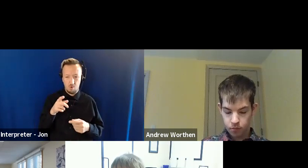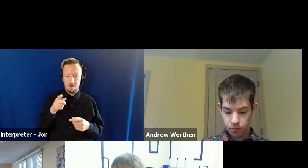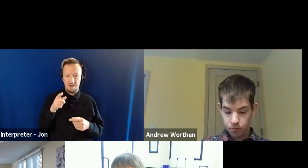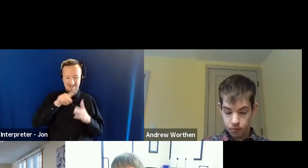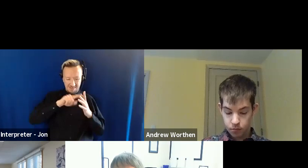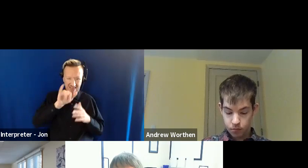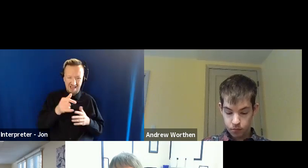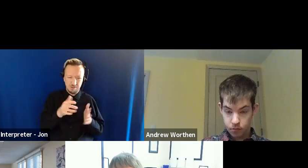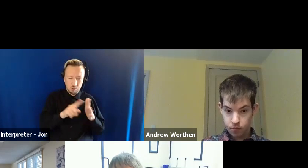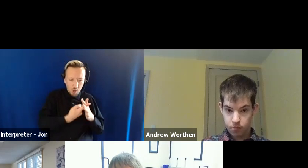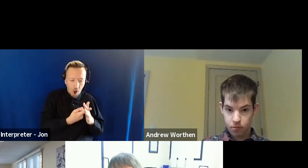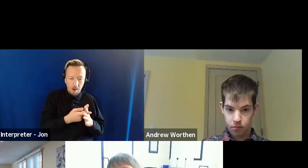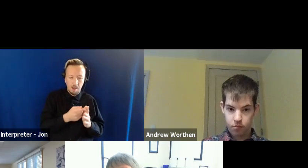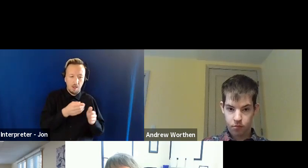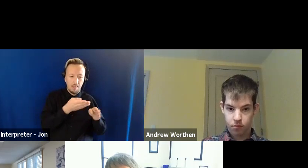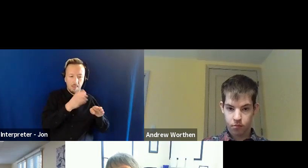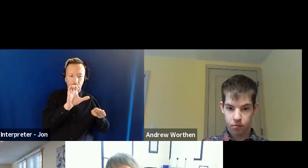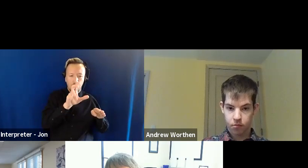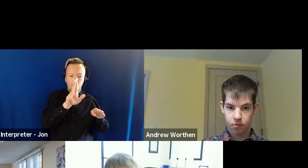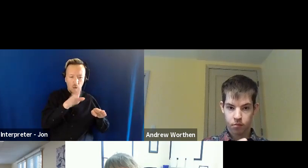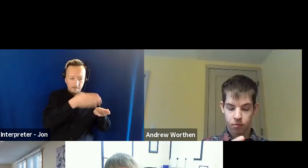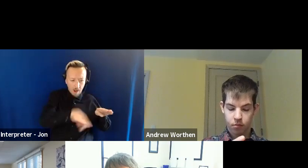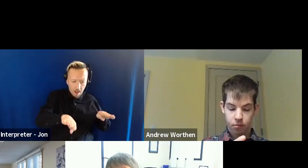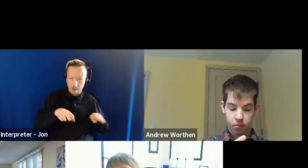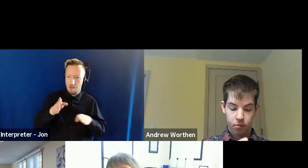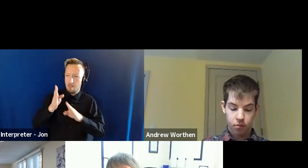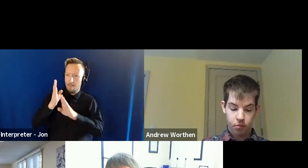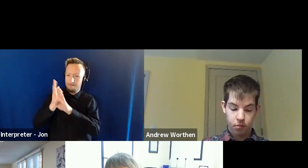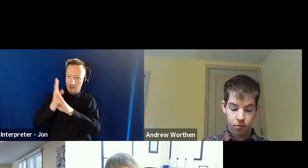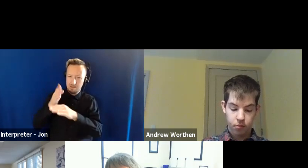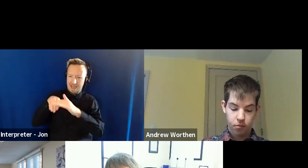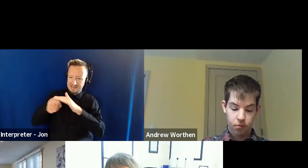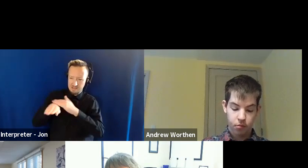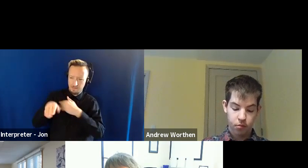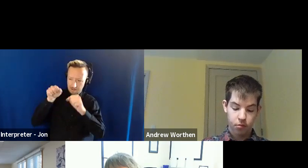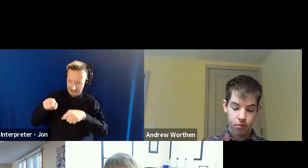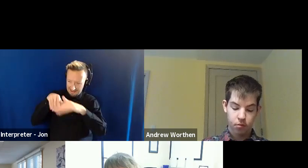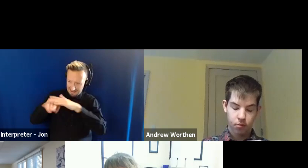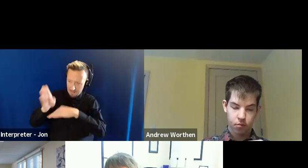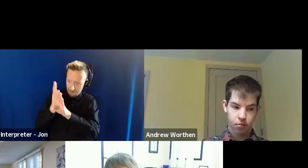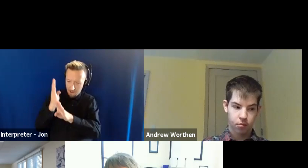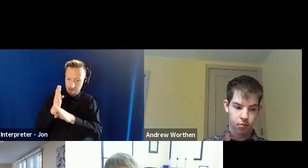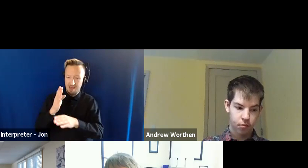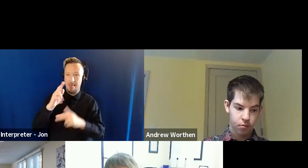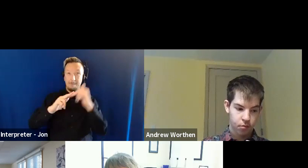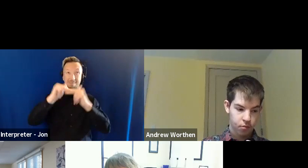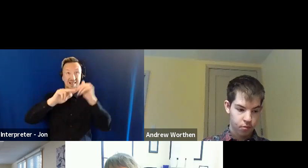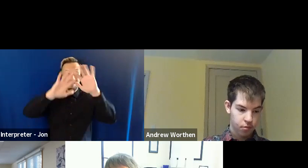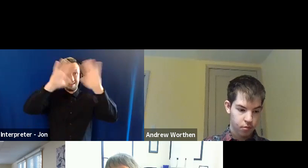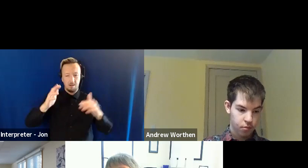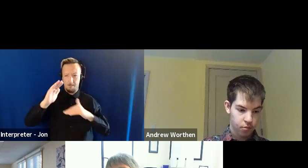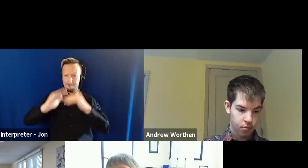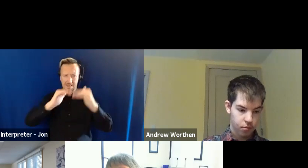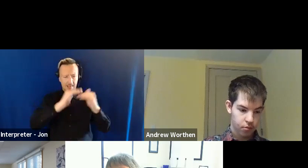and getting those buses accessible and fighting for building codes that mandated that buildings be built accessibly.